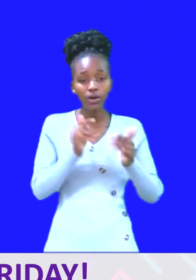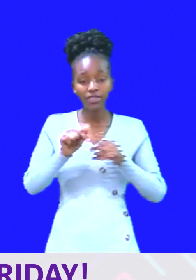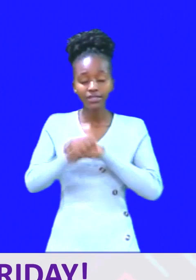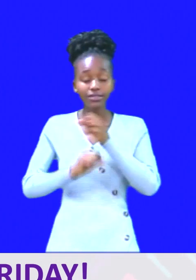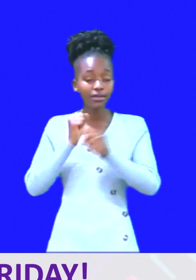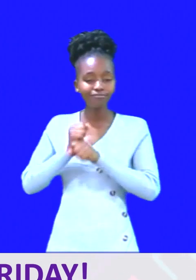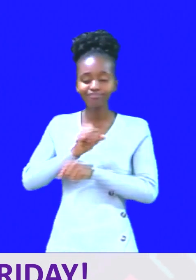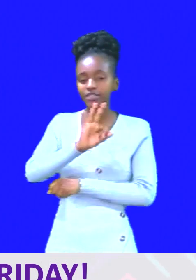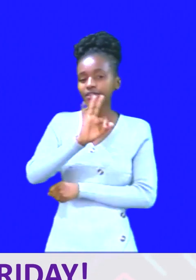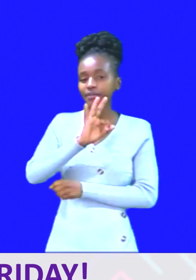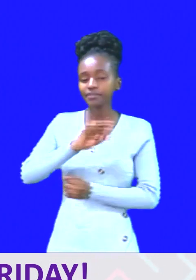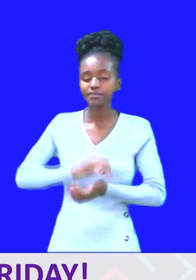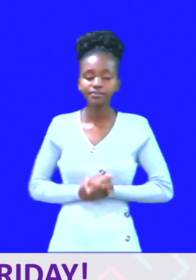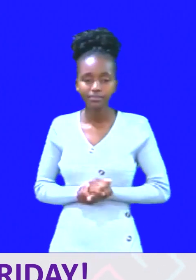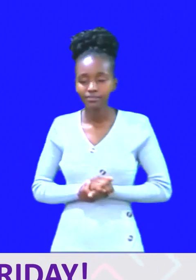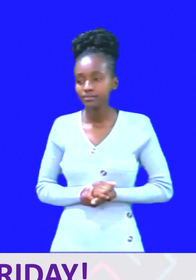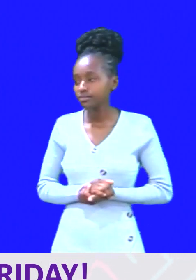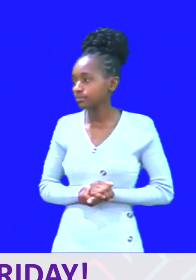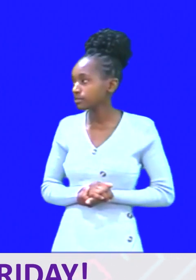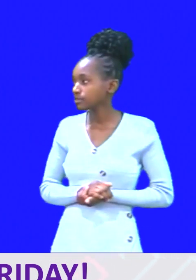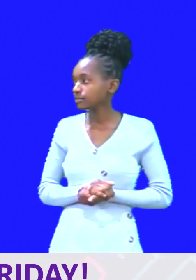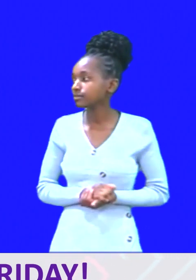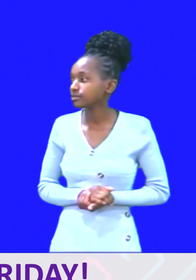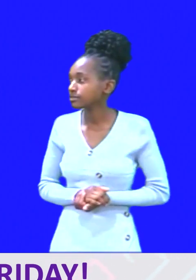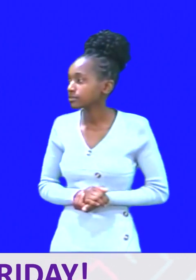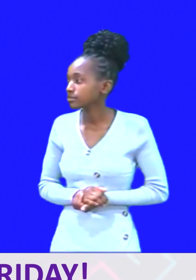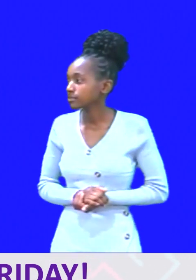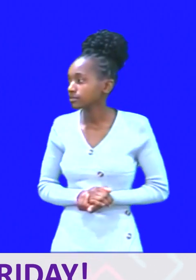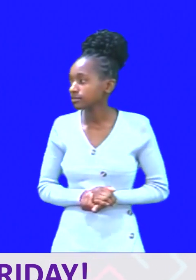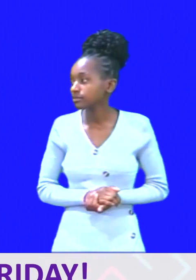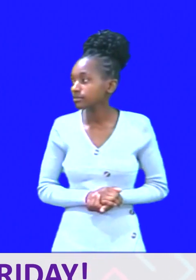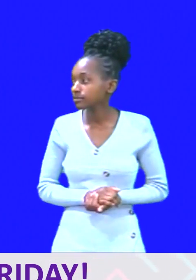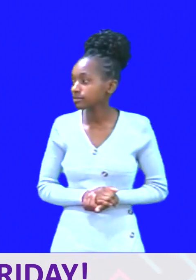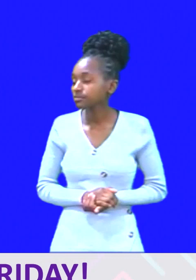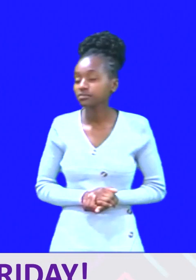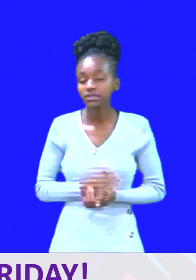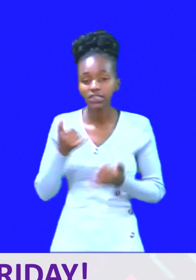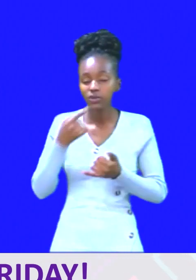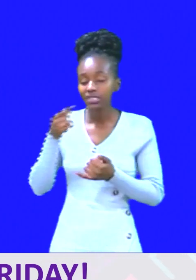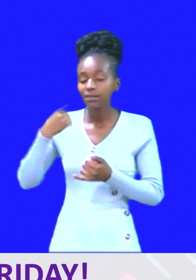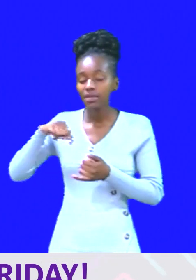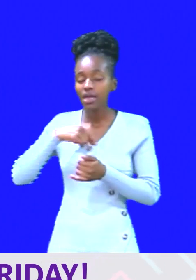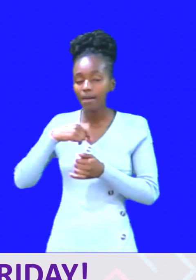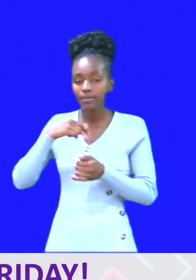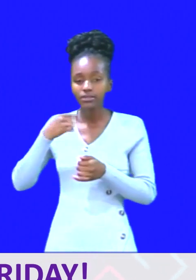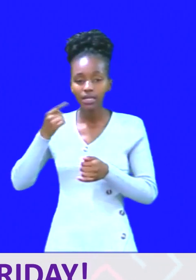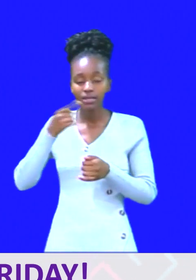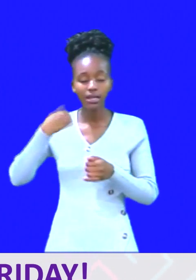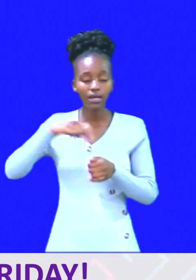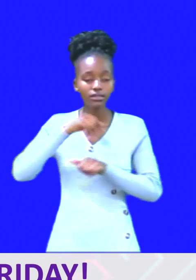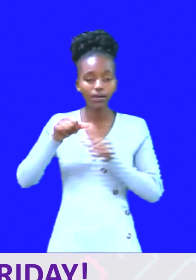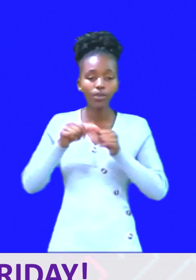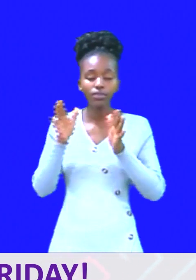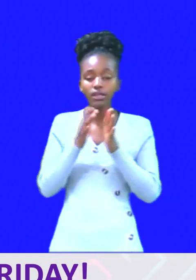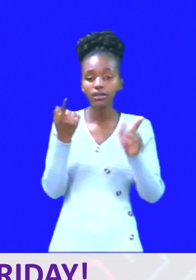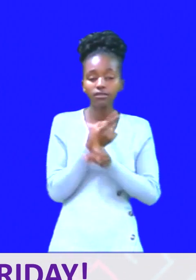3. Peleke na rada na utu ambia hii ili inspire hapa, ili learn hivi na hivi, or